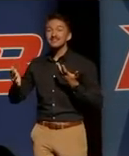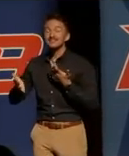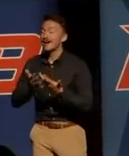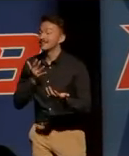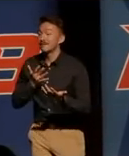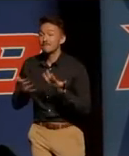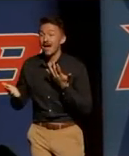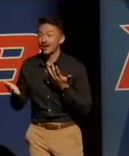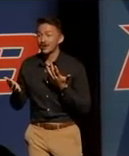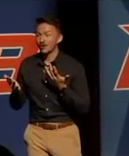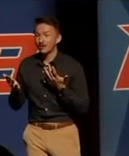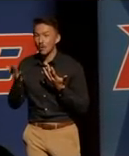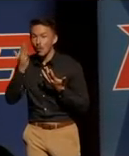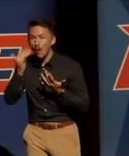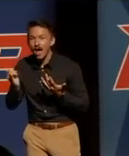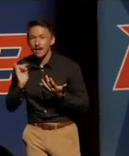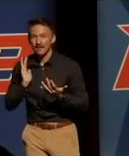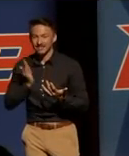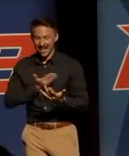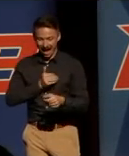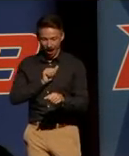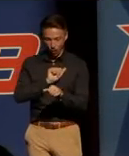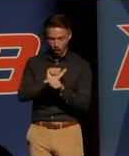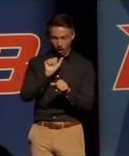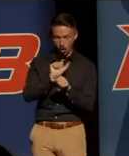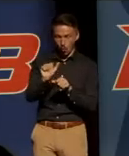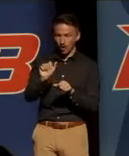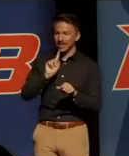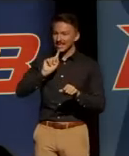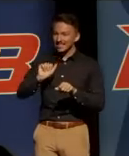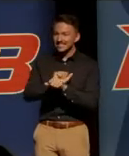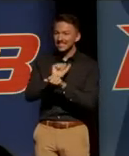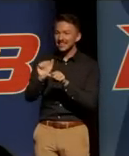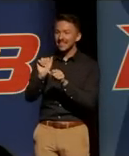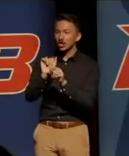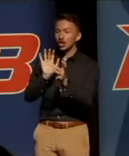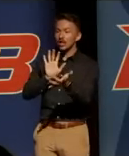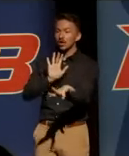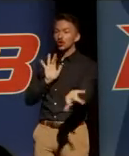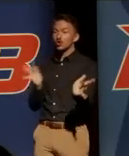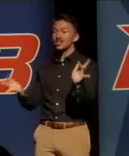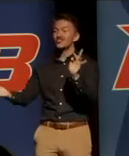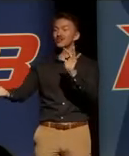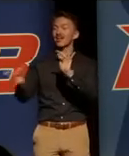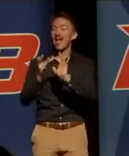that we're doing here is reaching out literally across the world.